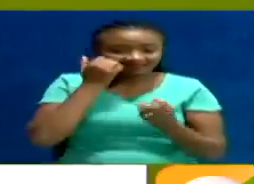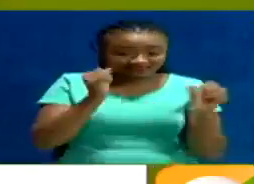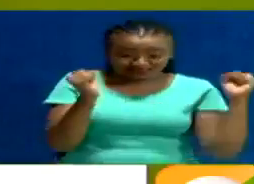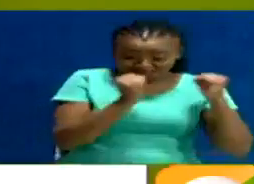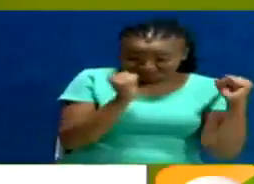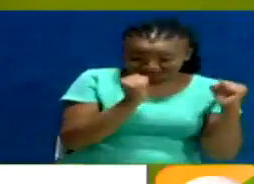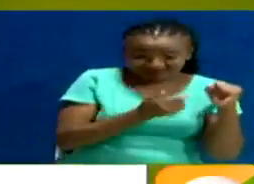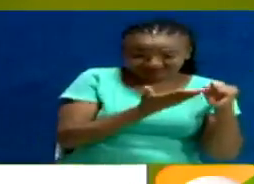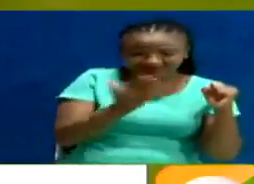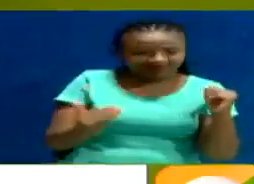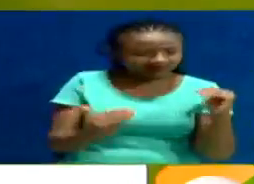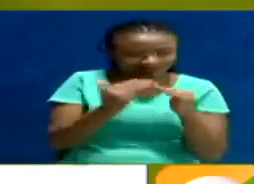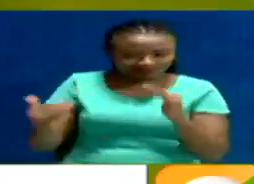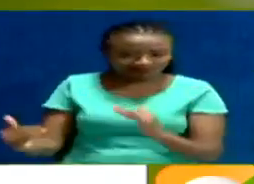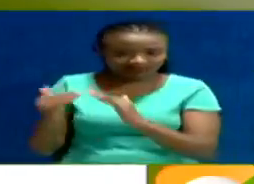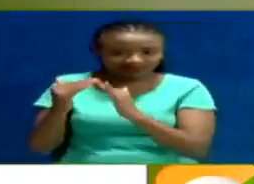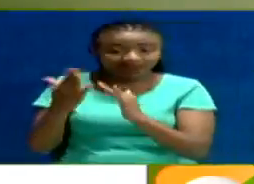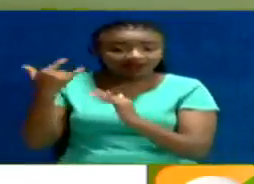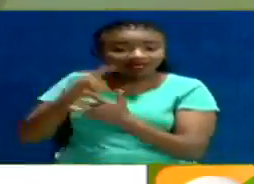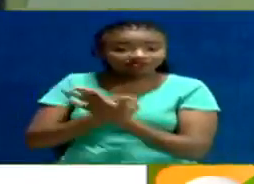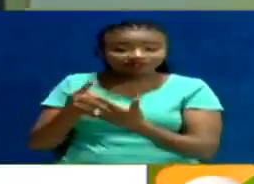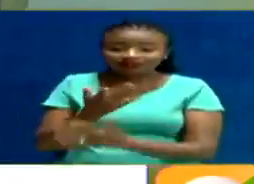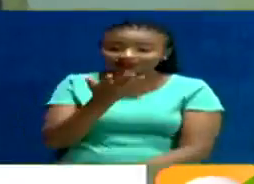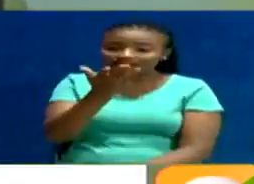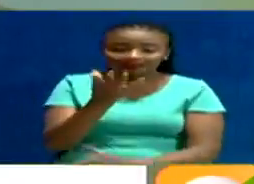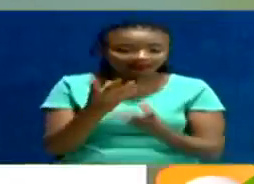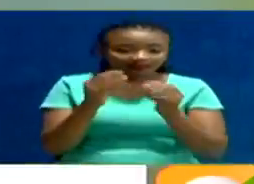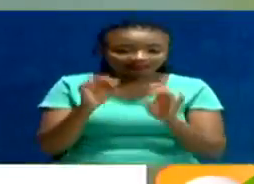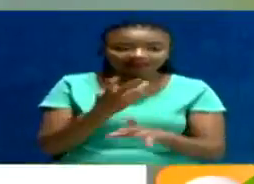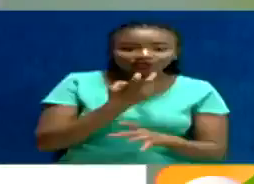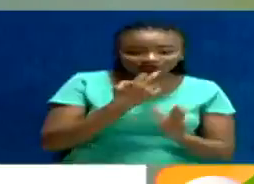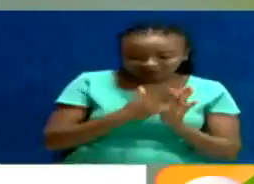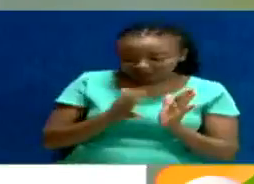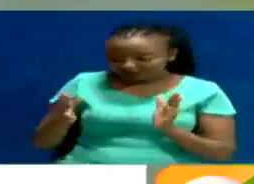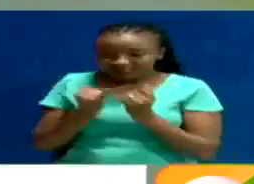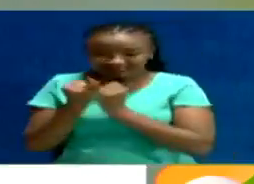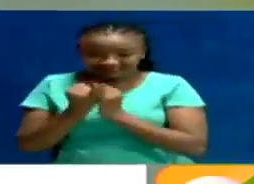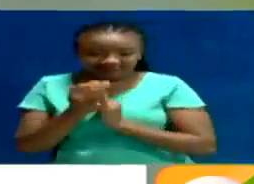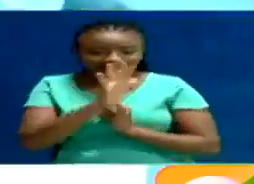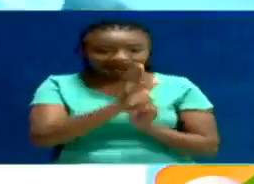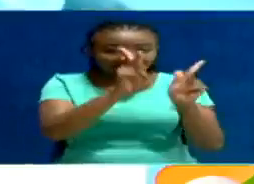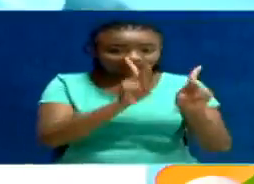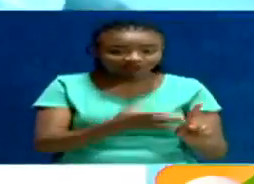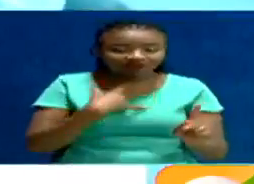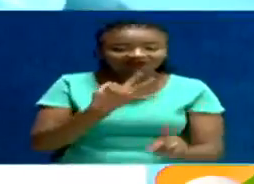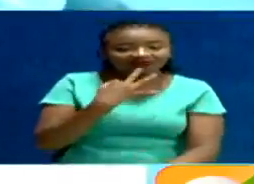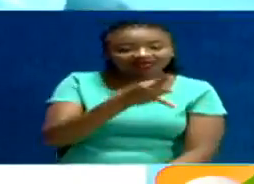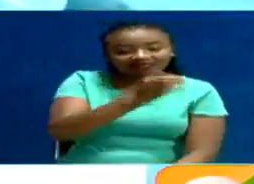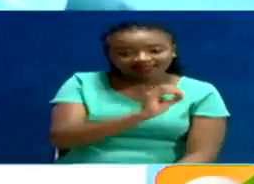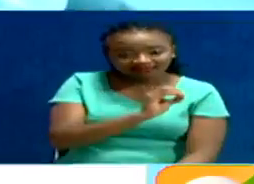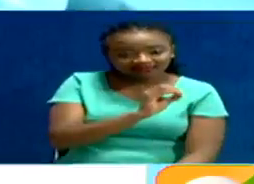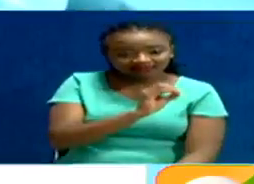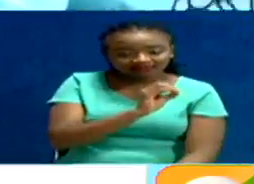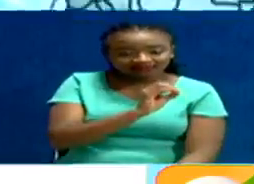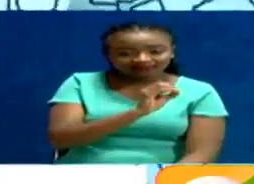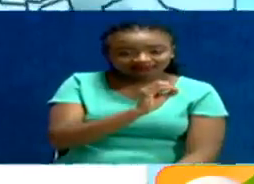malaria endemic, were on a steady rise last week. Between Tuesday and Saturday, Kisumu had 330 cases